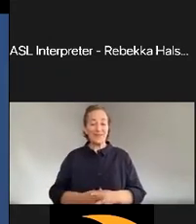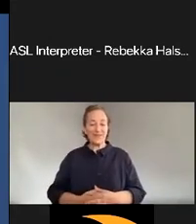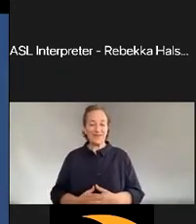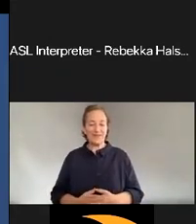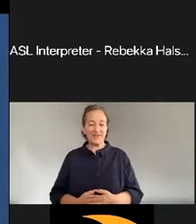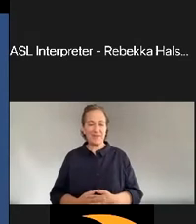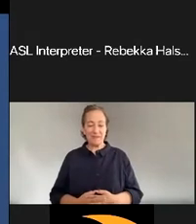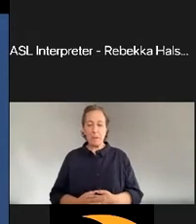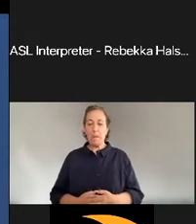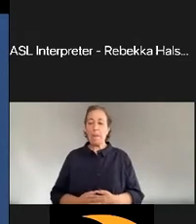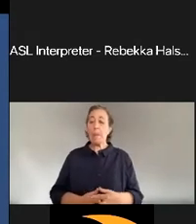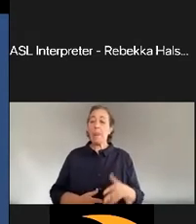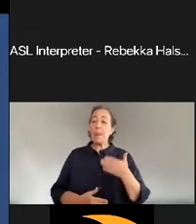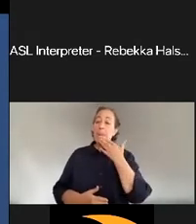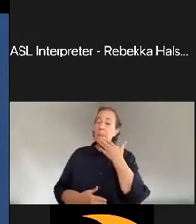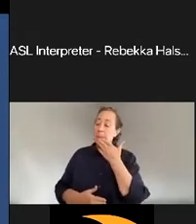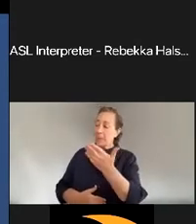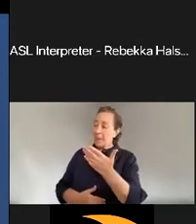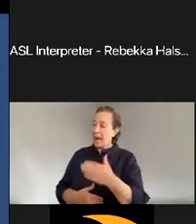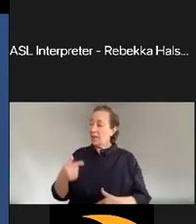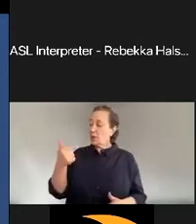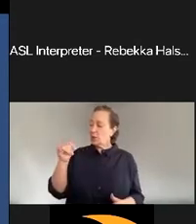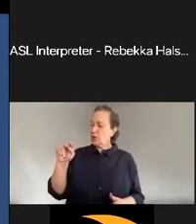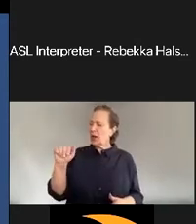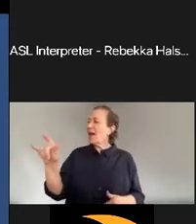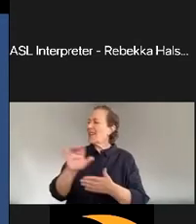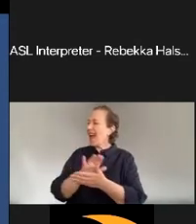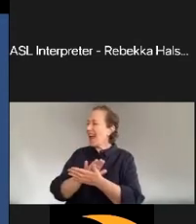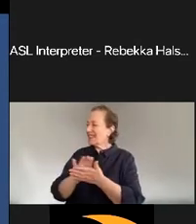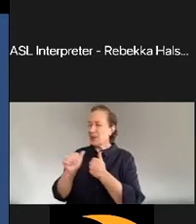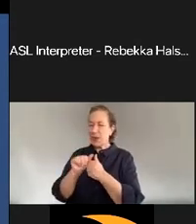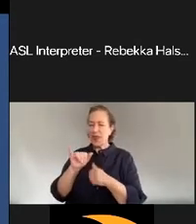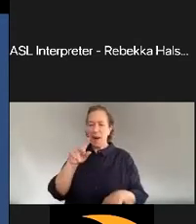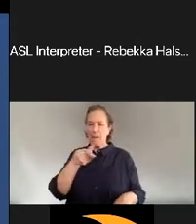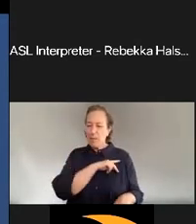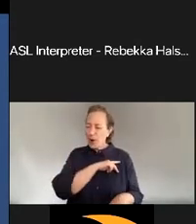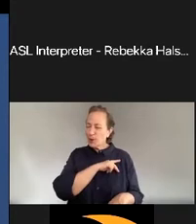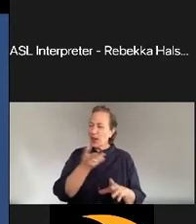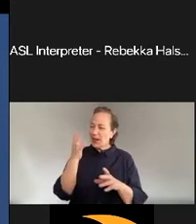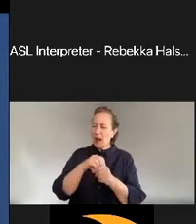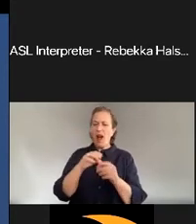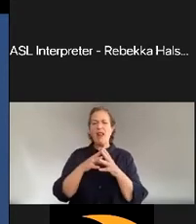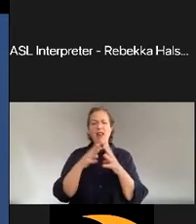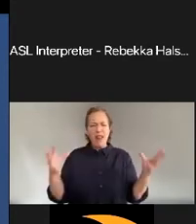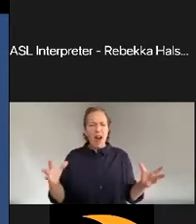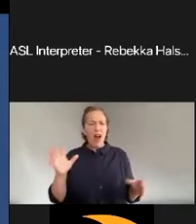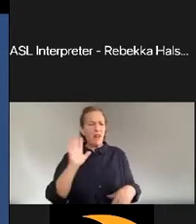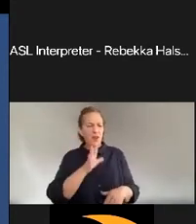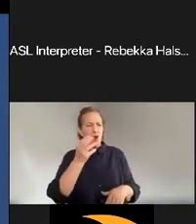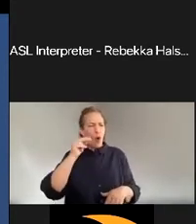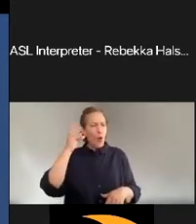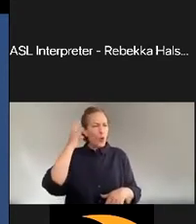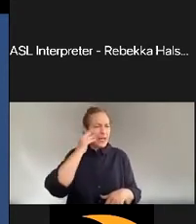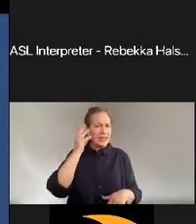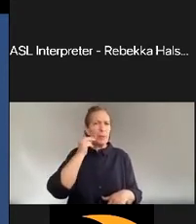Thank you, Gina. Nice touch with the personal, lots of experience that inform all of your advocacy, and hopefully